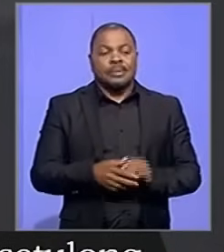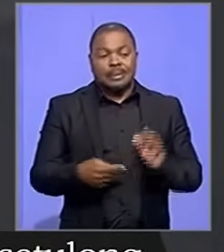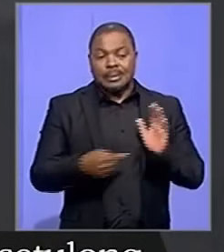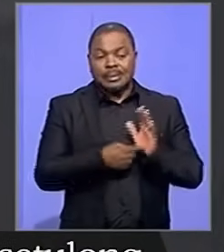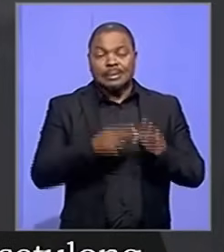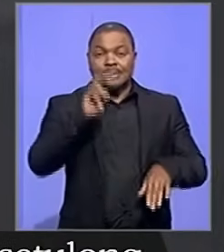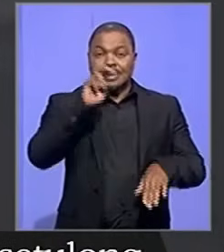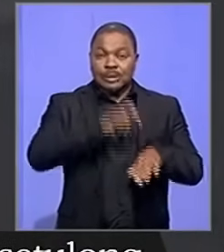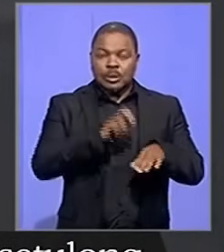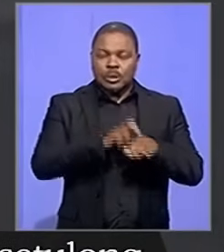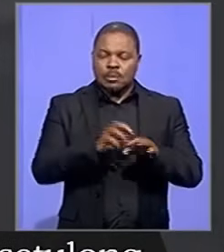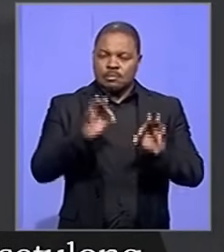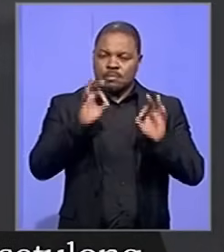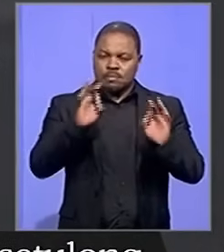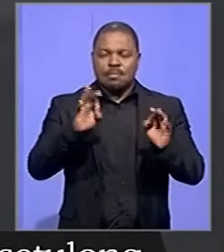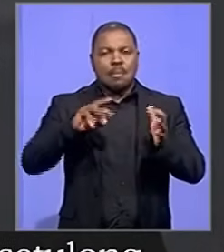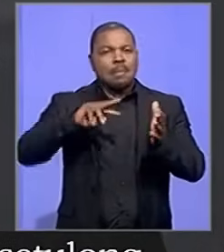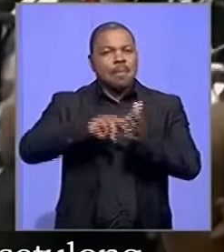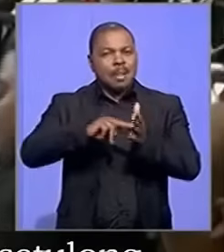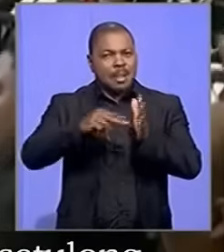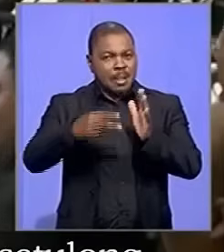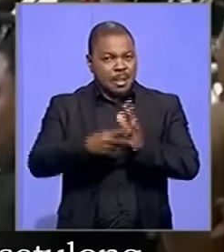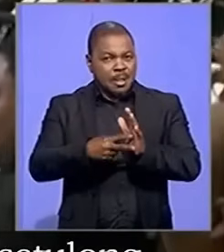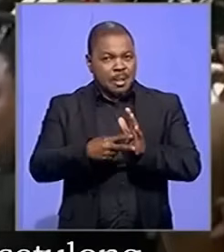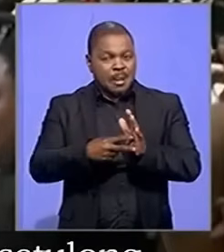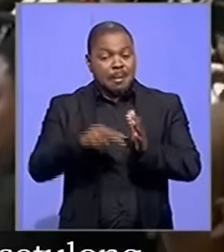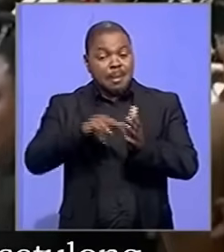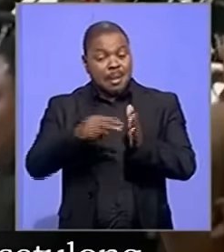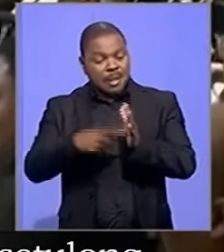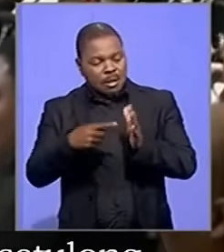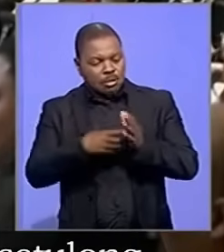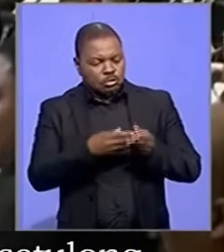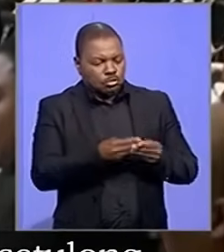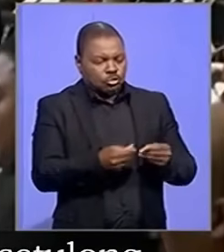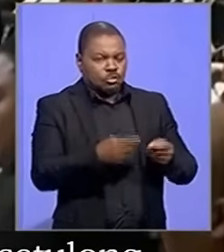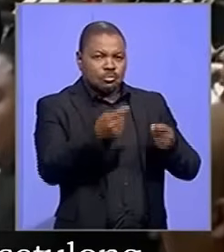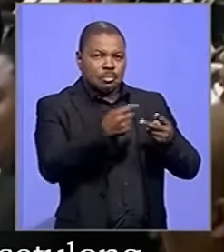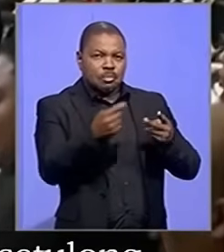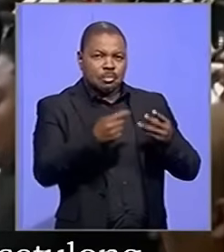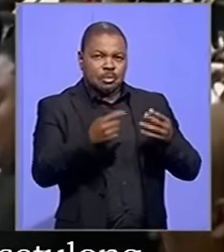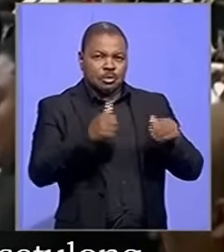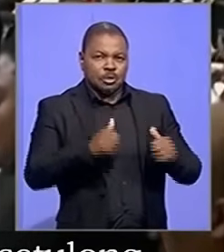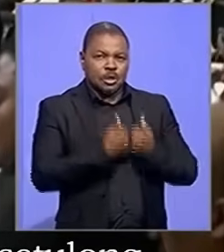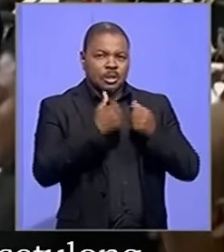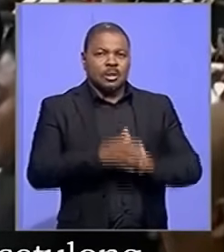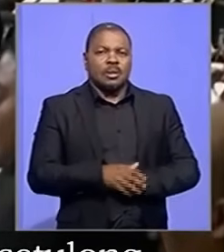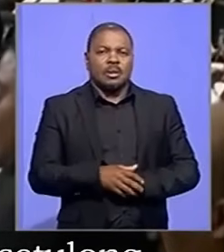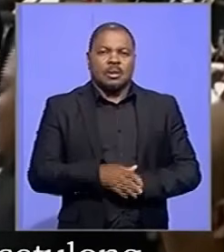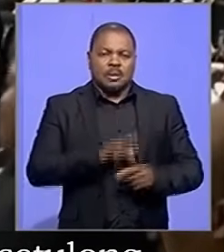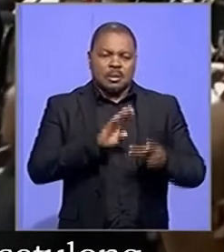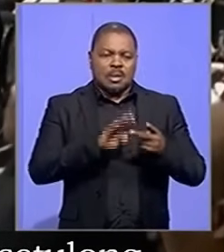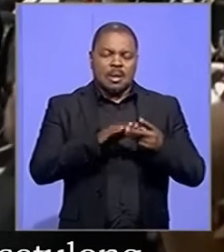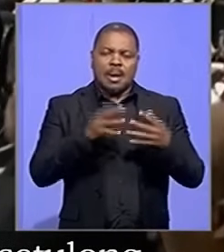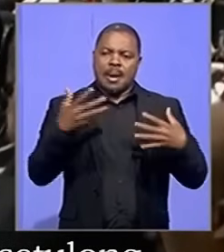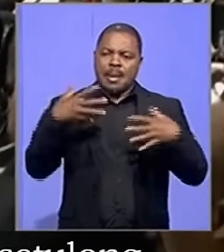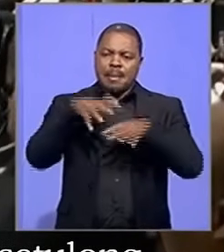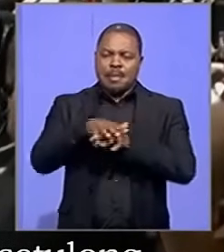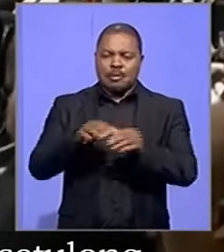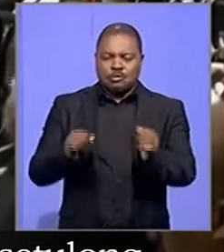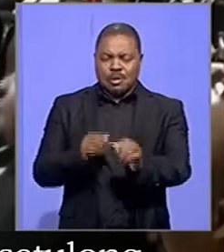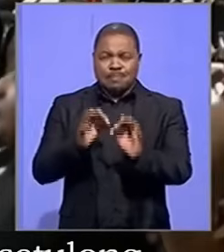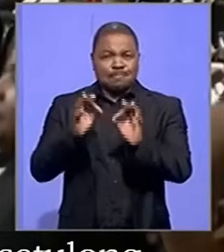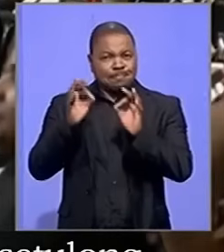a Marshall Plan to tackle them with a sound implementation